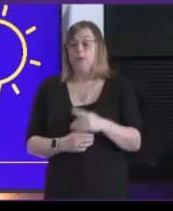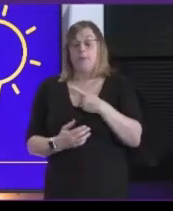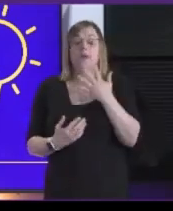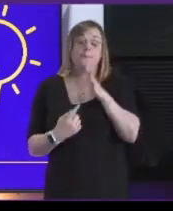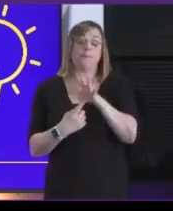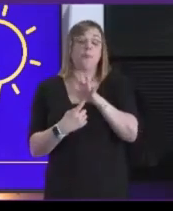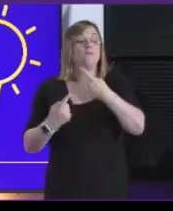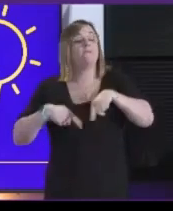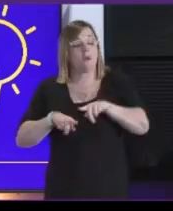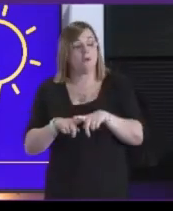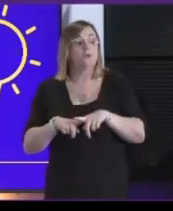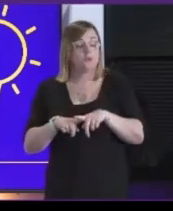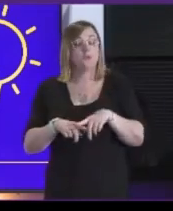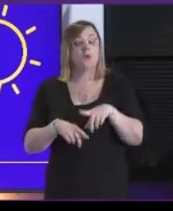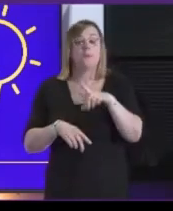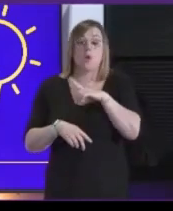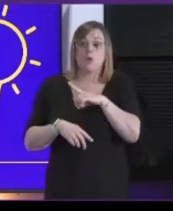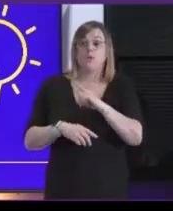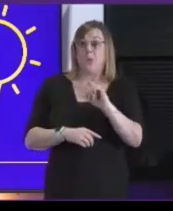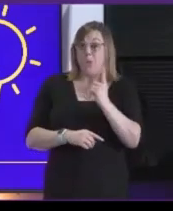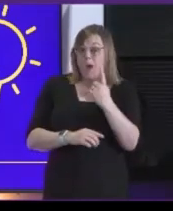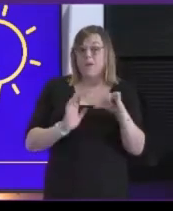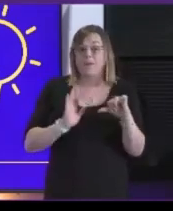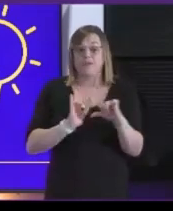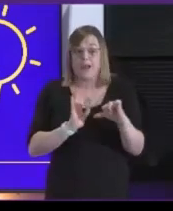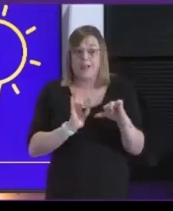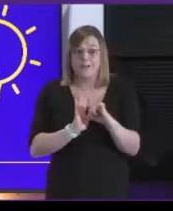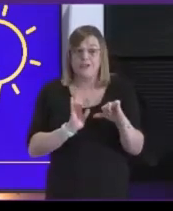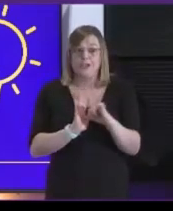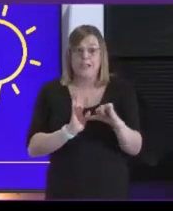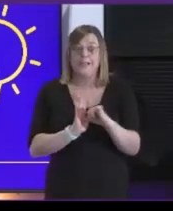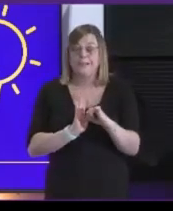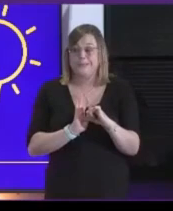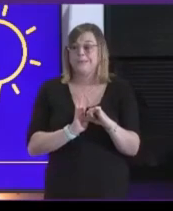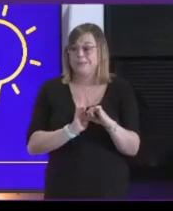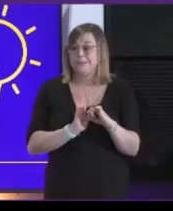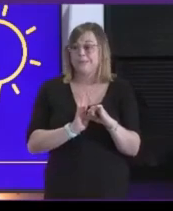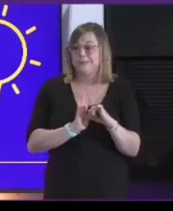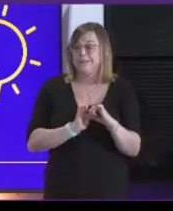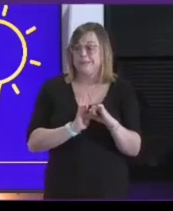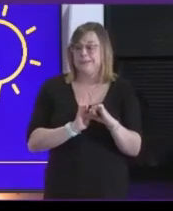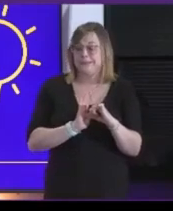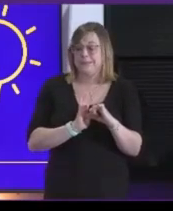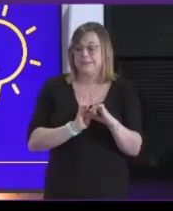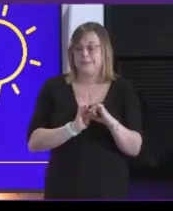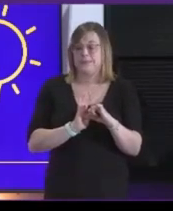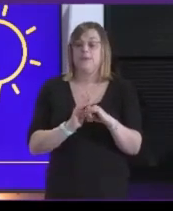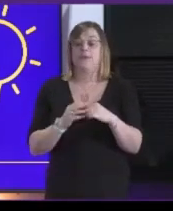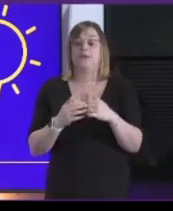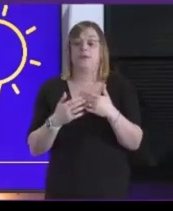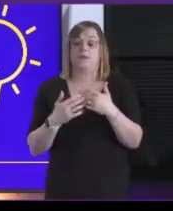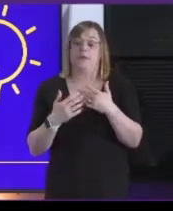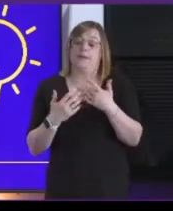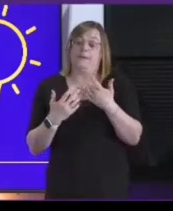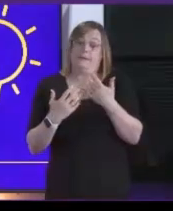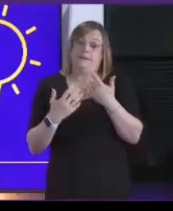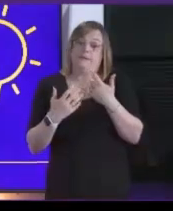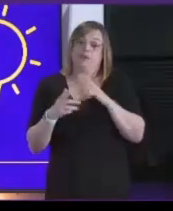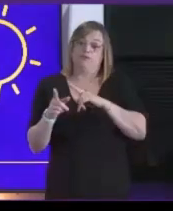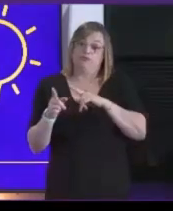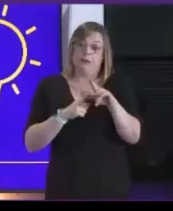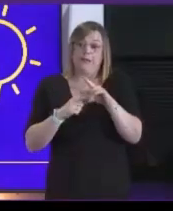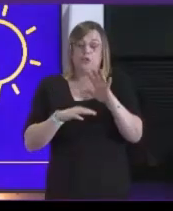important for us because one of the challenges with the web directive and the WCAG has been actually to